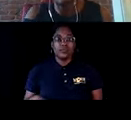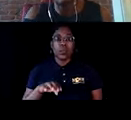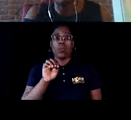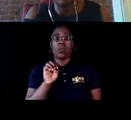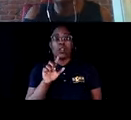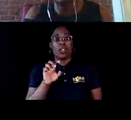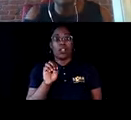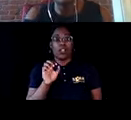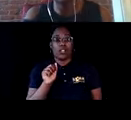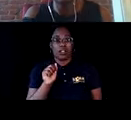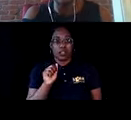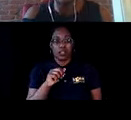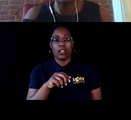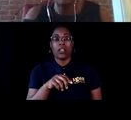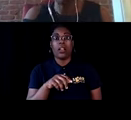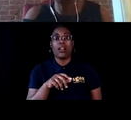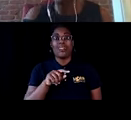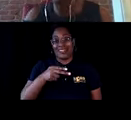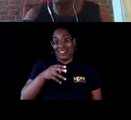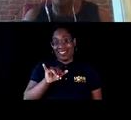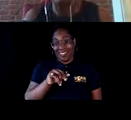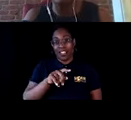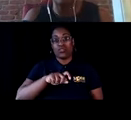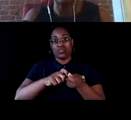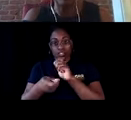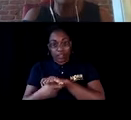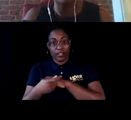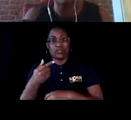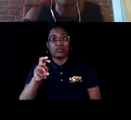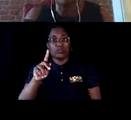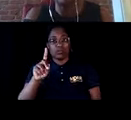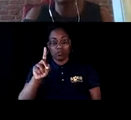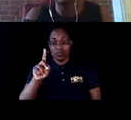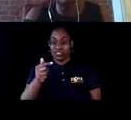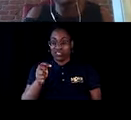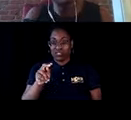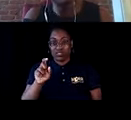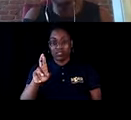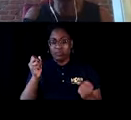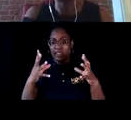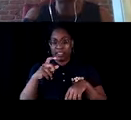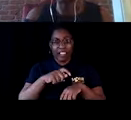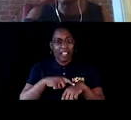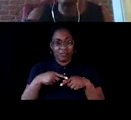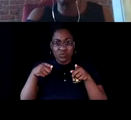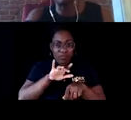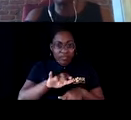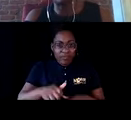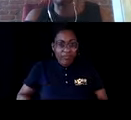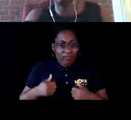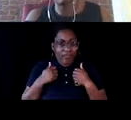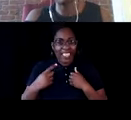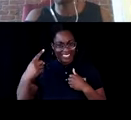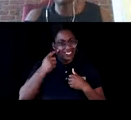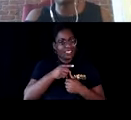that they actually changed genders multiple times throughout their life. And actually, I think we're even married to people of